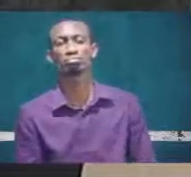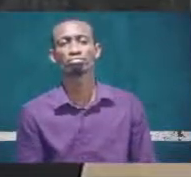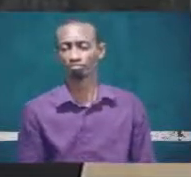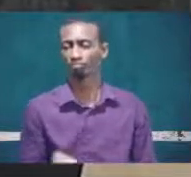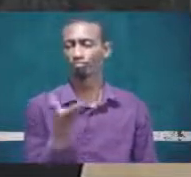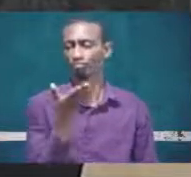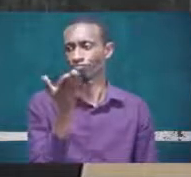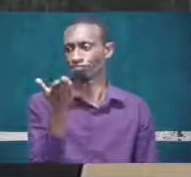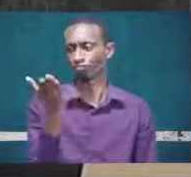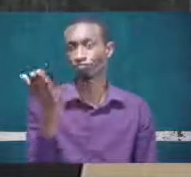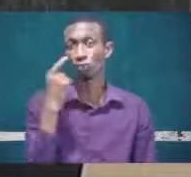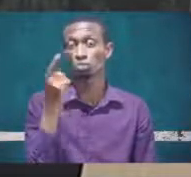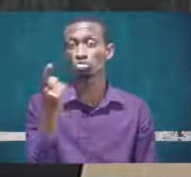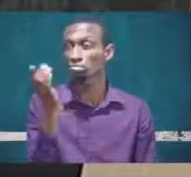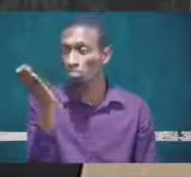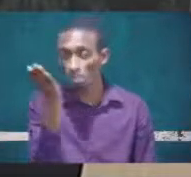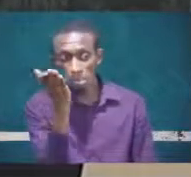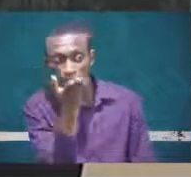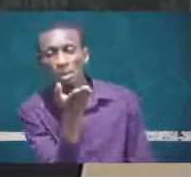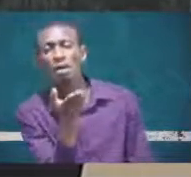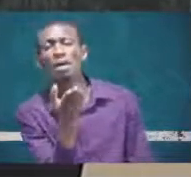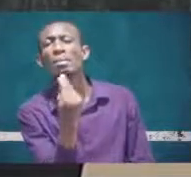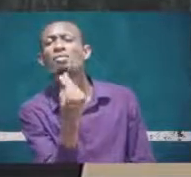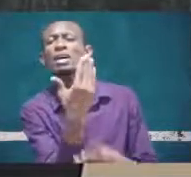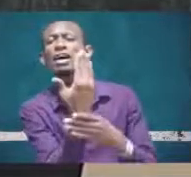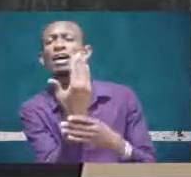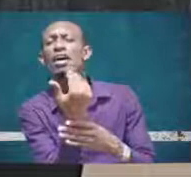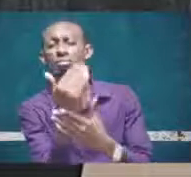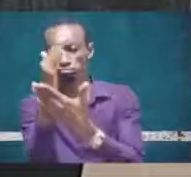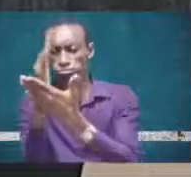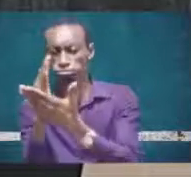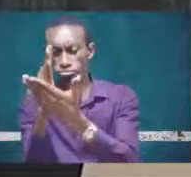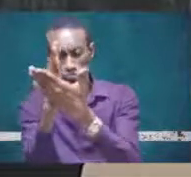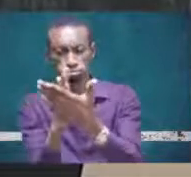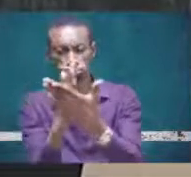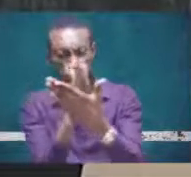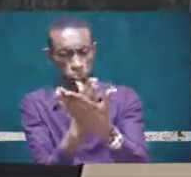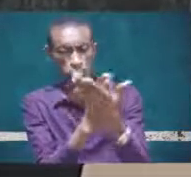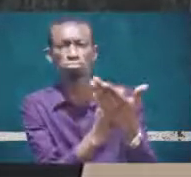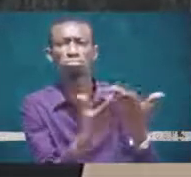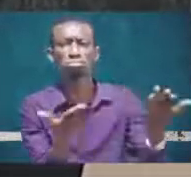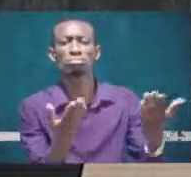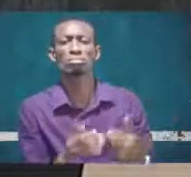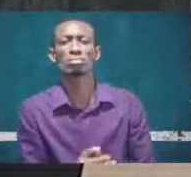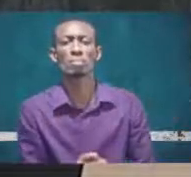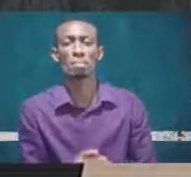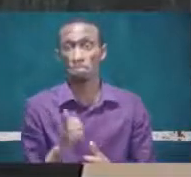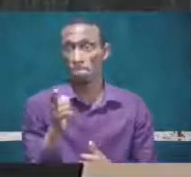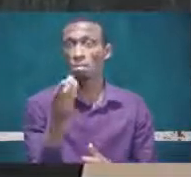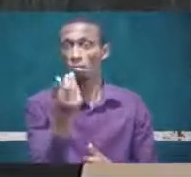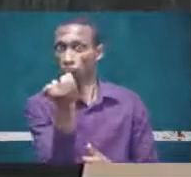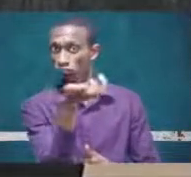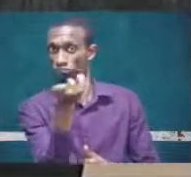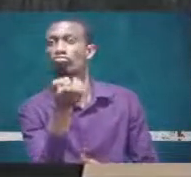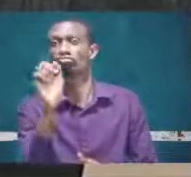5,000 francs. You see now, even notes are divided into denominations. And even coins are